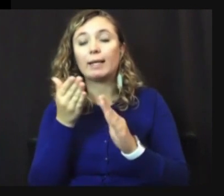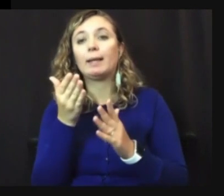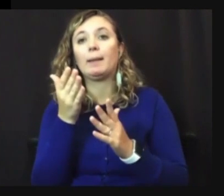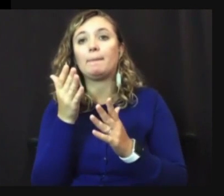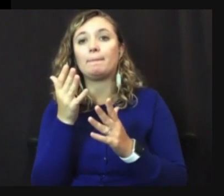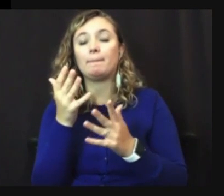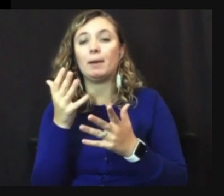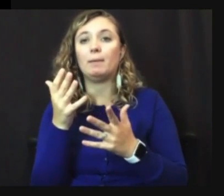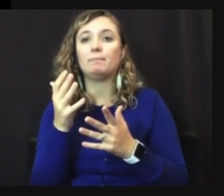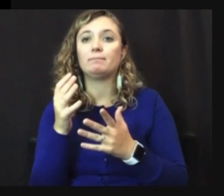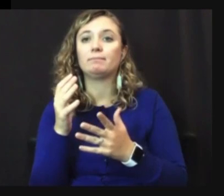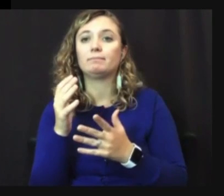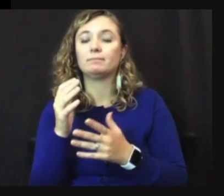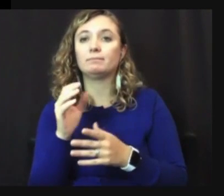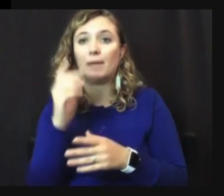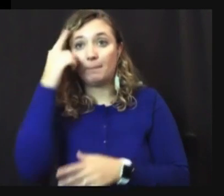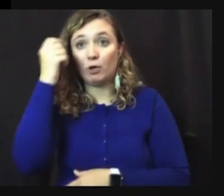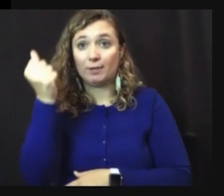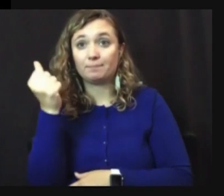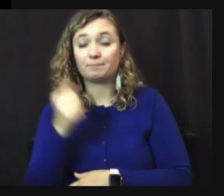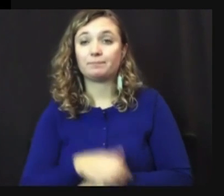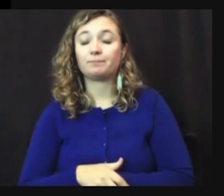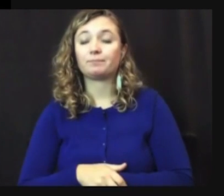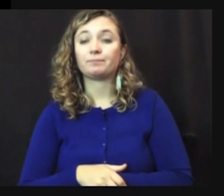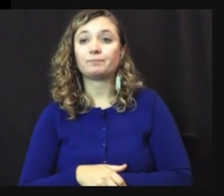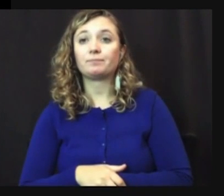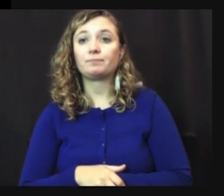And this then gets into